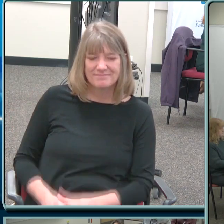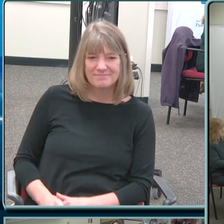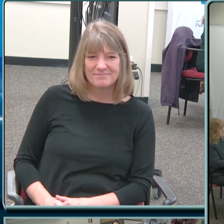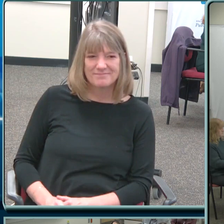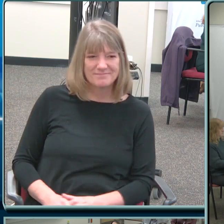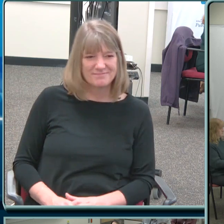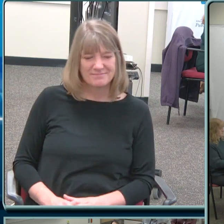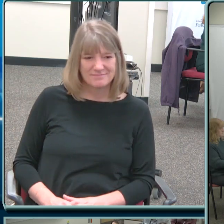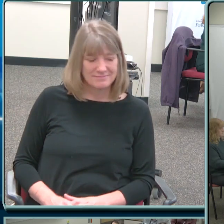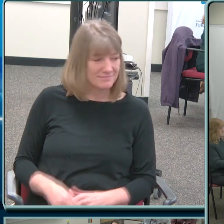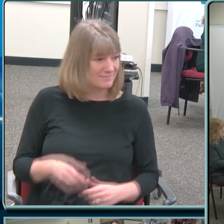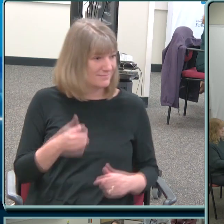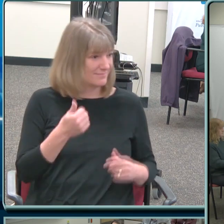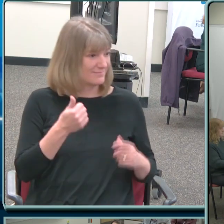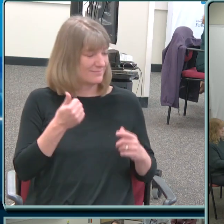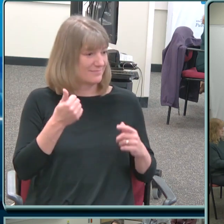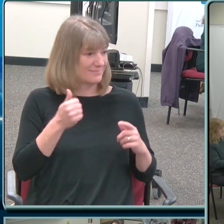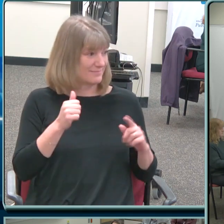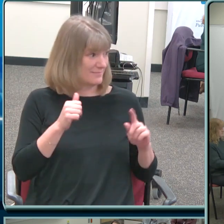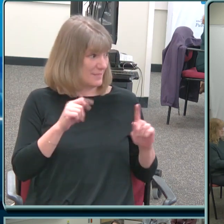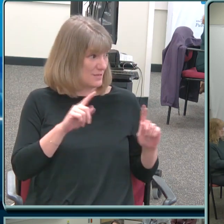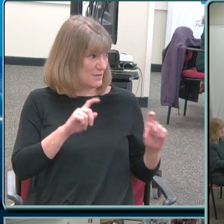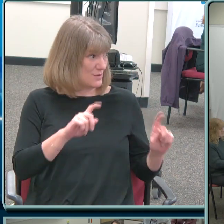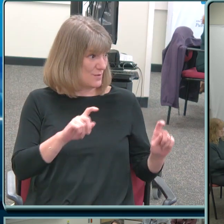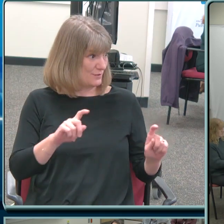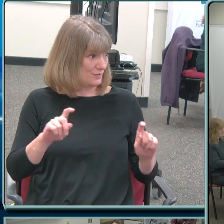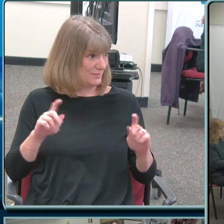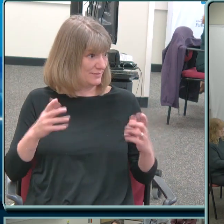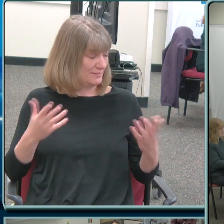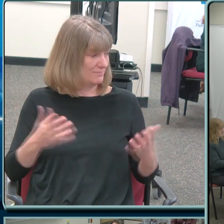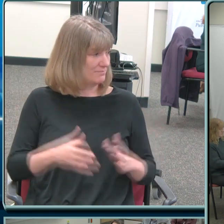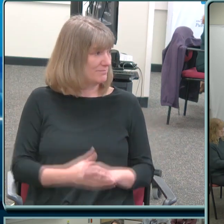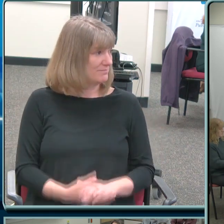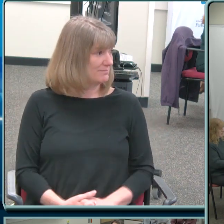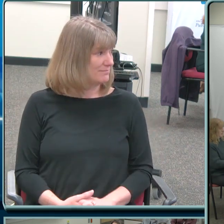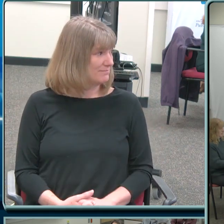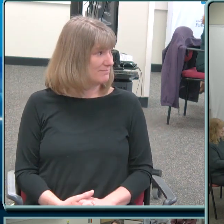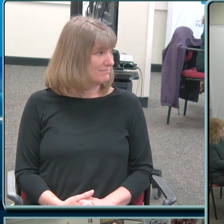Any questions from board members? Any questions?